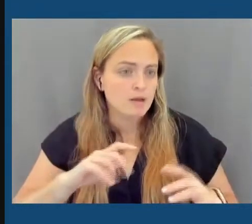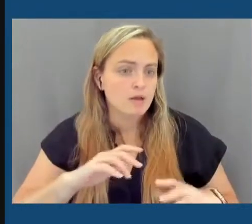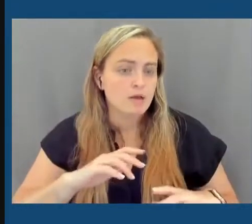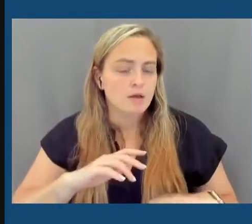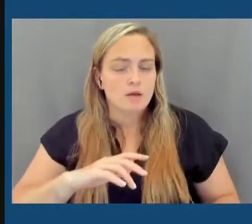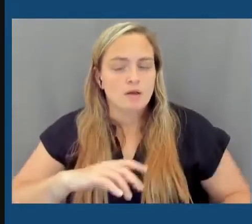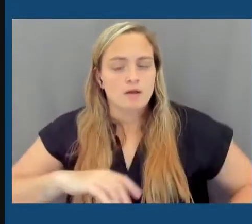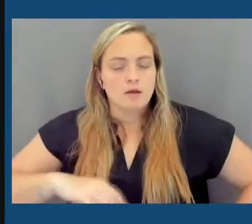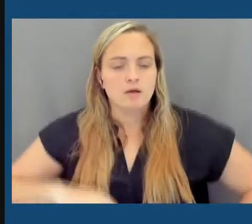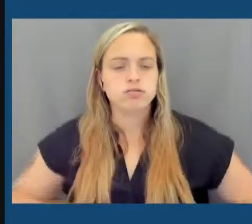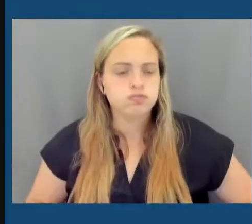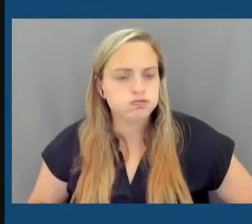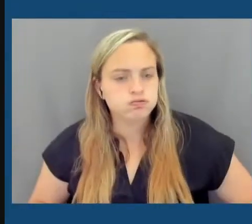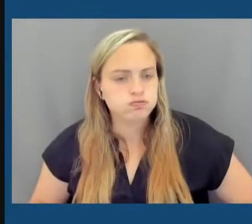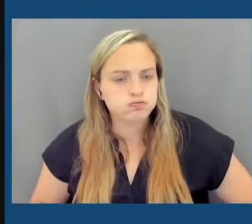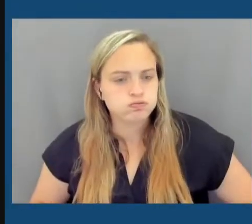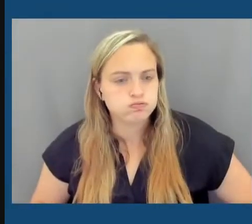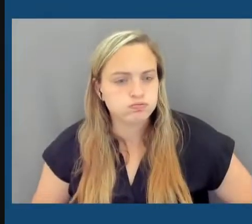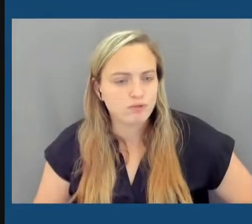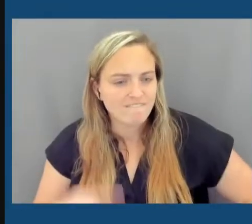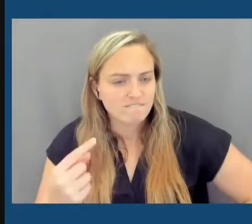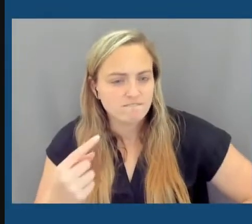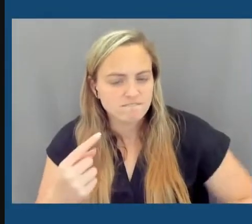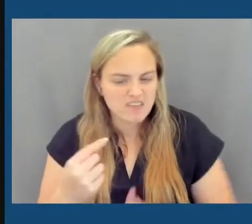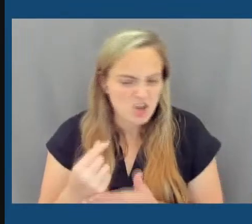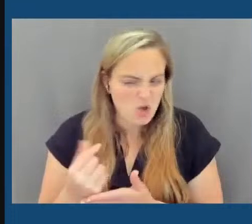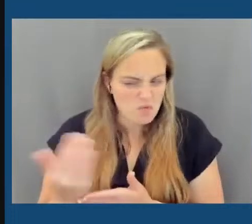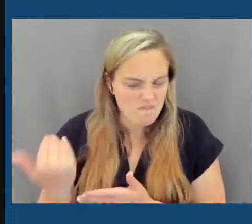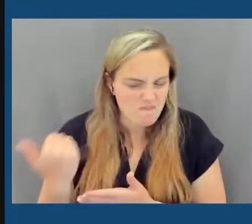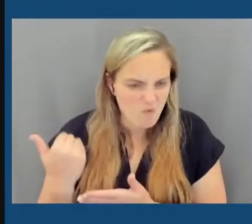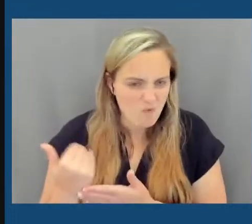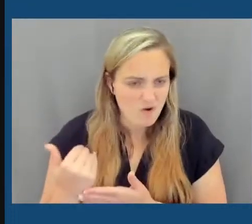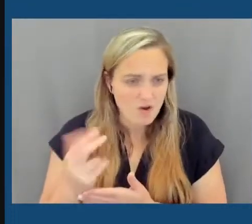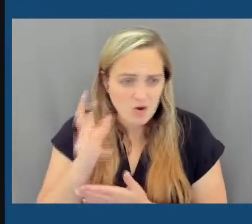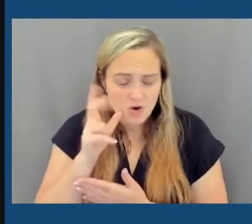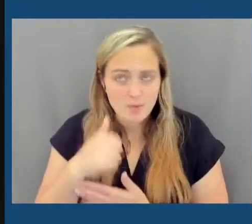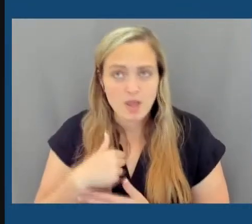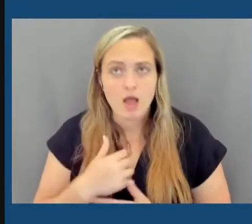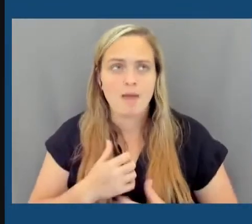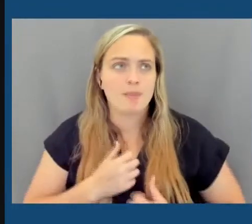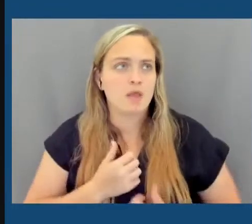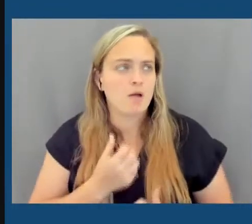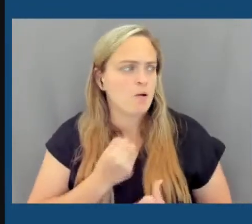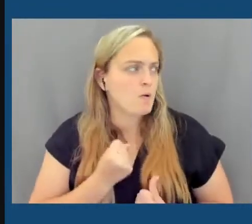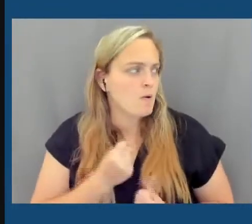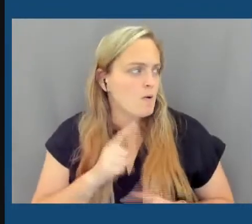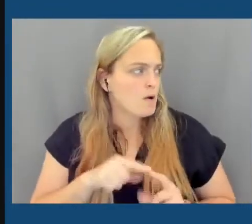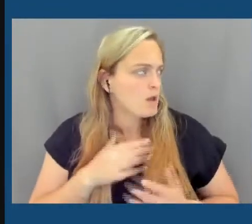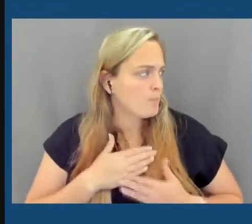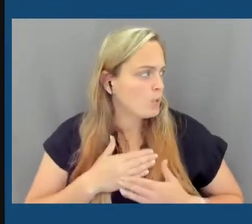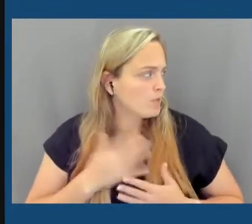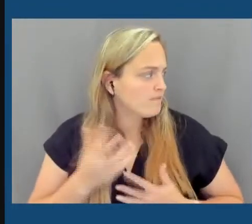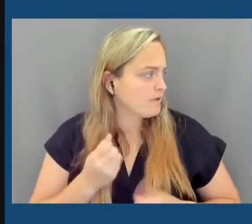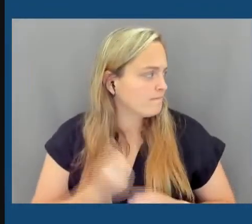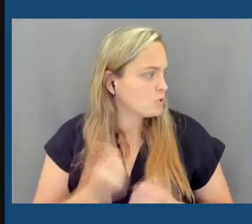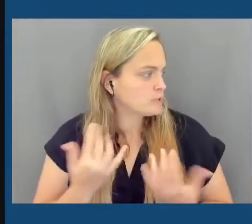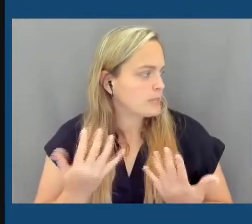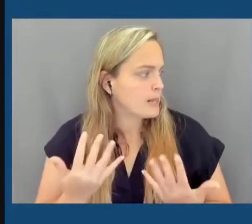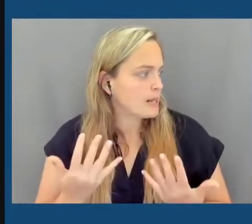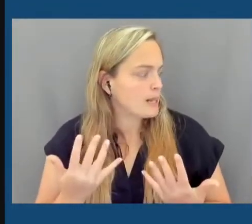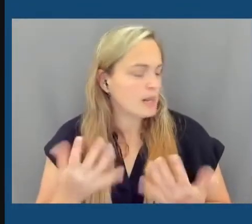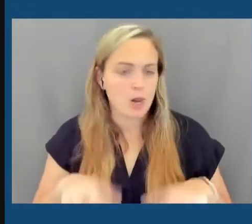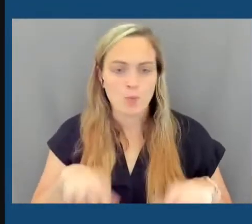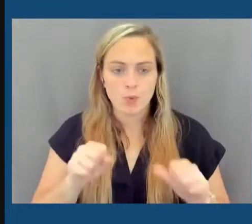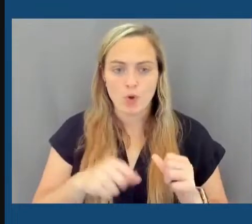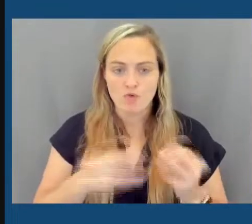ago backstage, that was me after having been holding my breath for the past 5 years since we took control of this